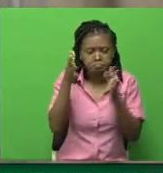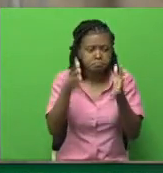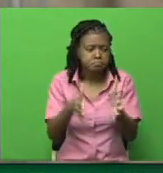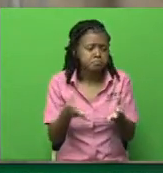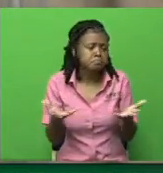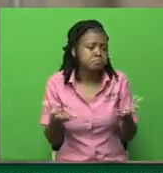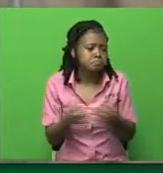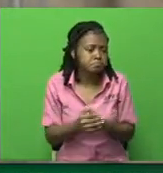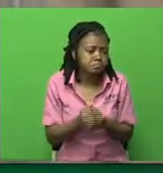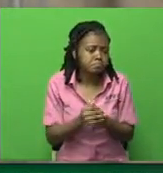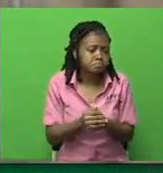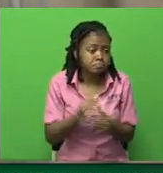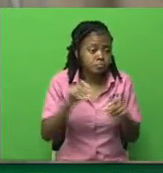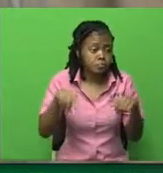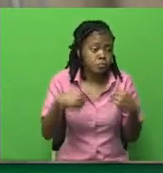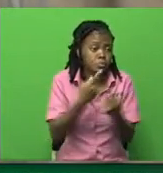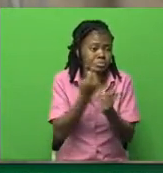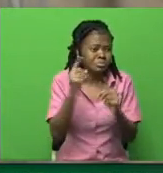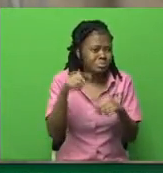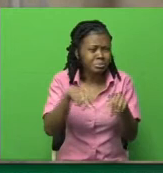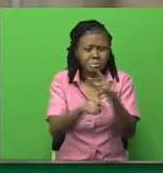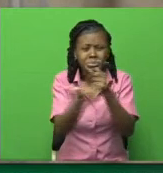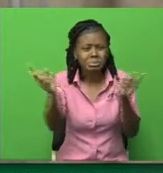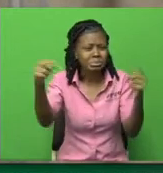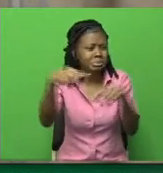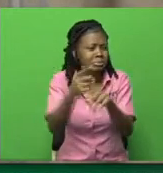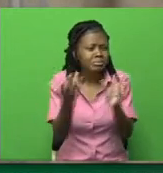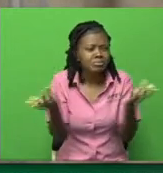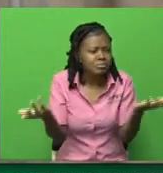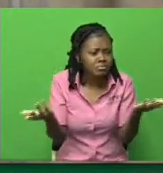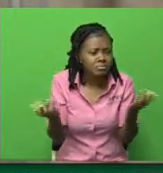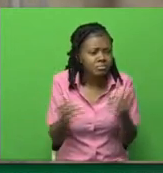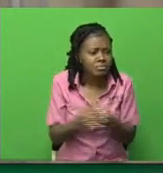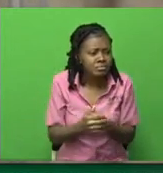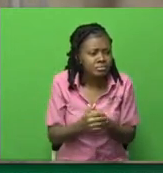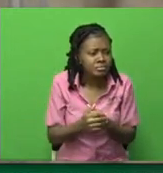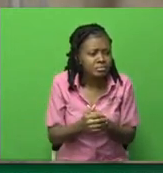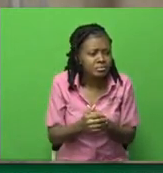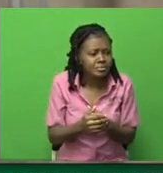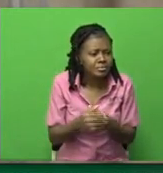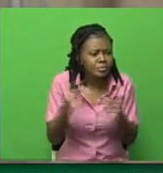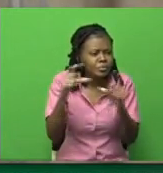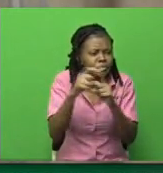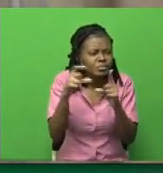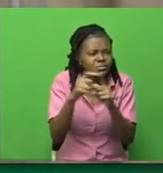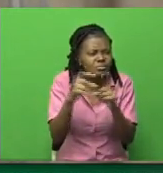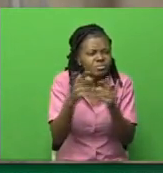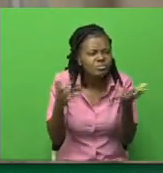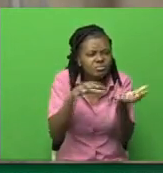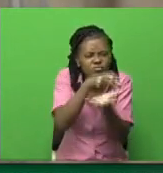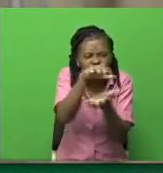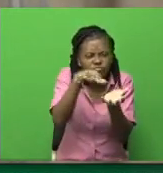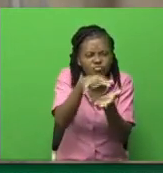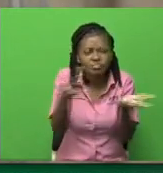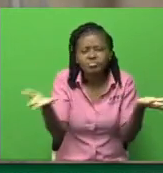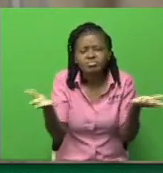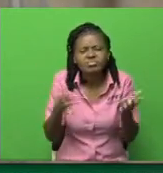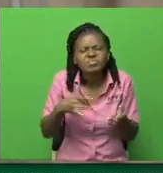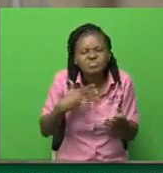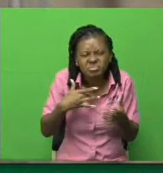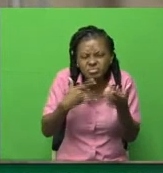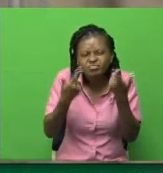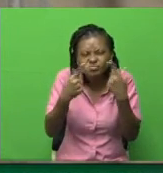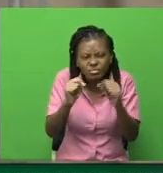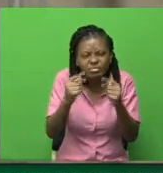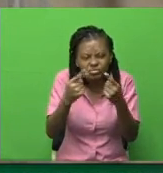tangle web we weave where we first set out to deceive and that encapsulates the approach taken by the Minister